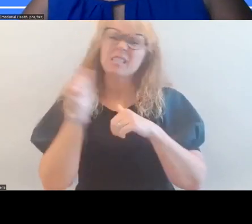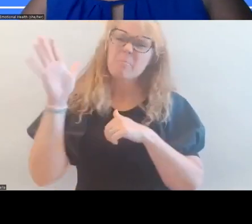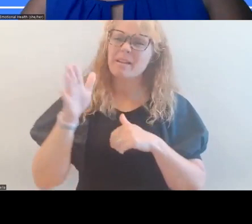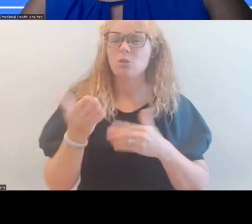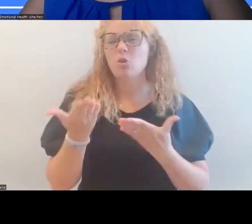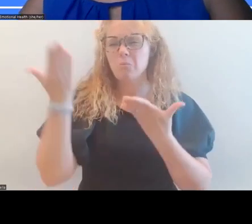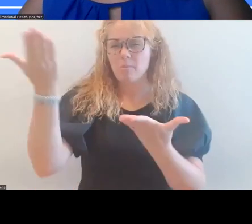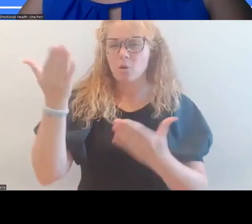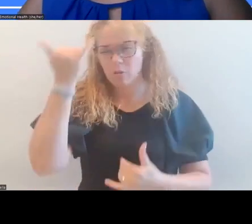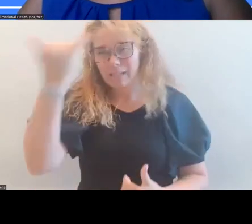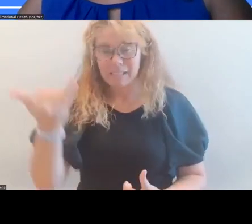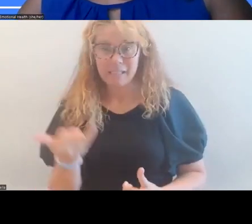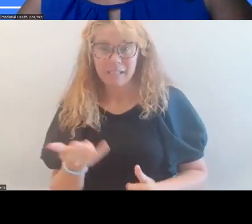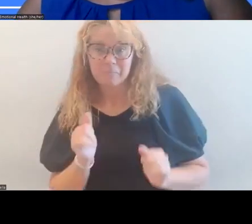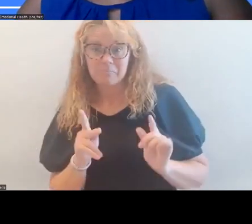idea.